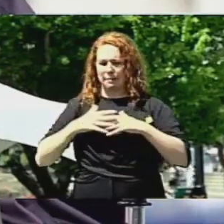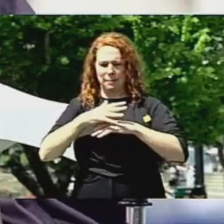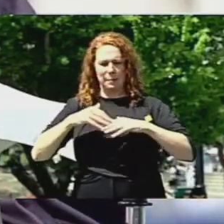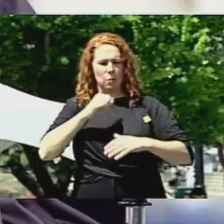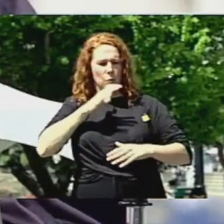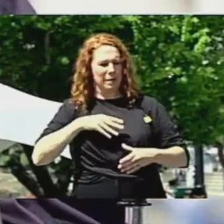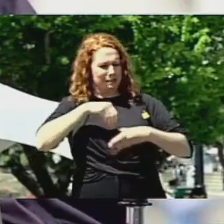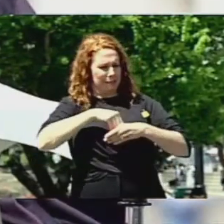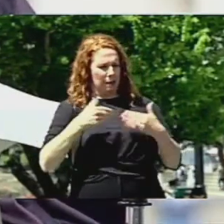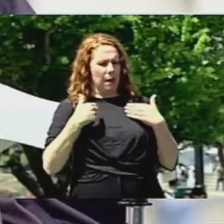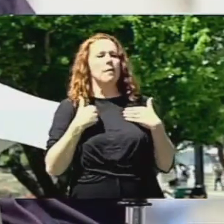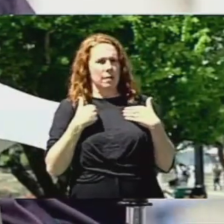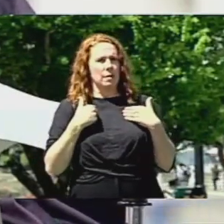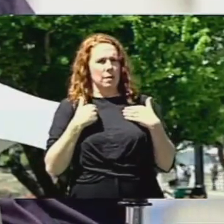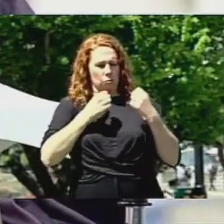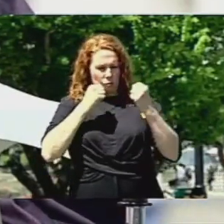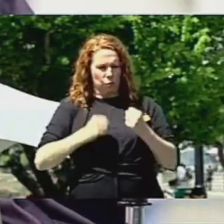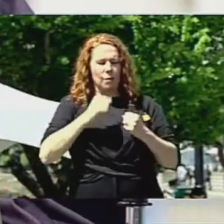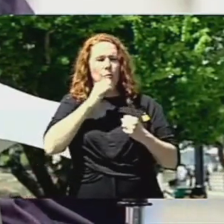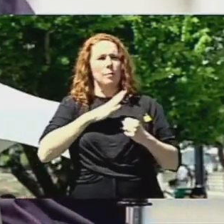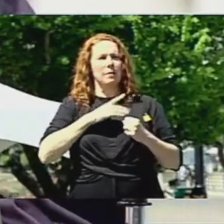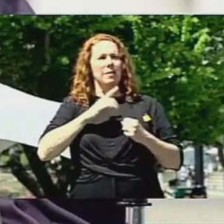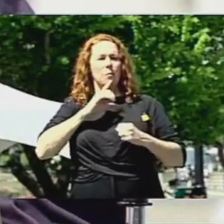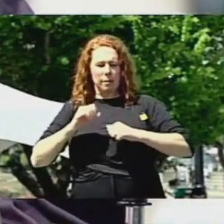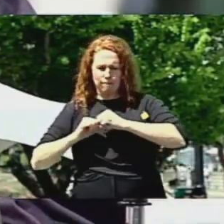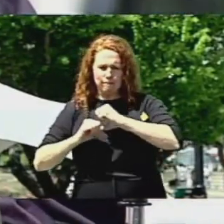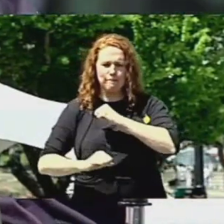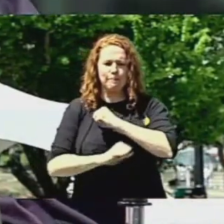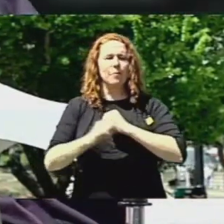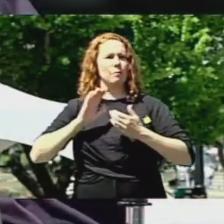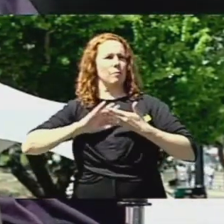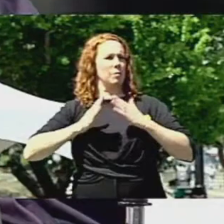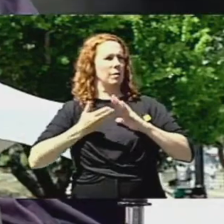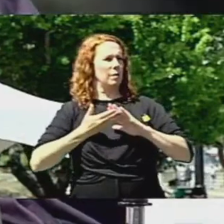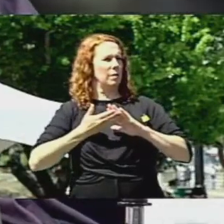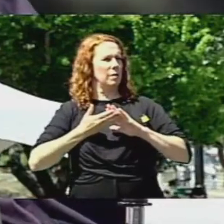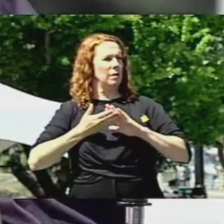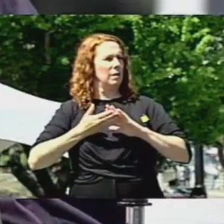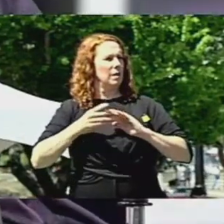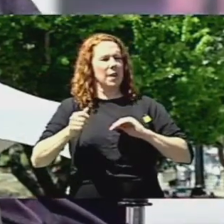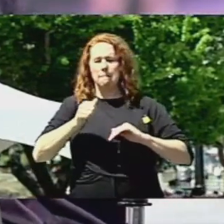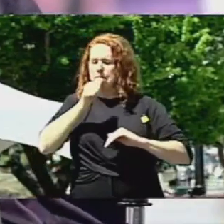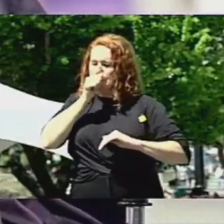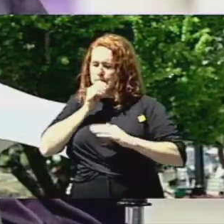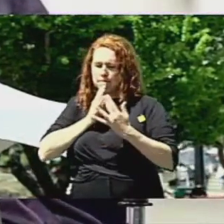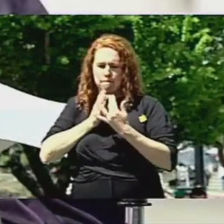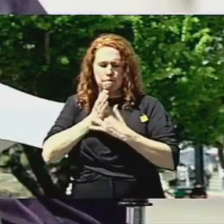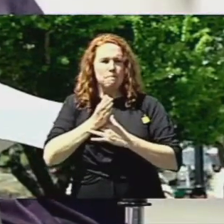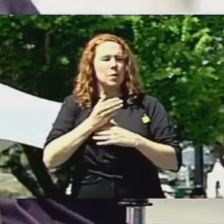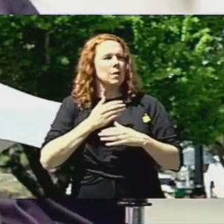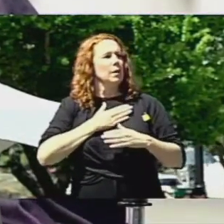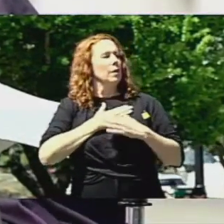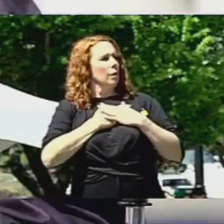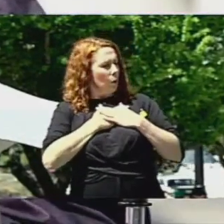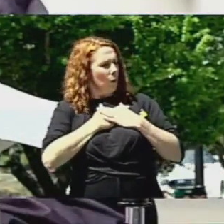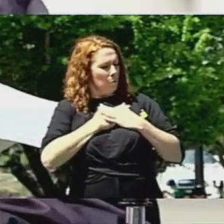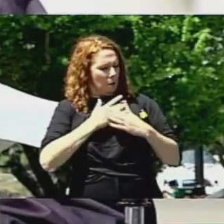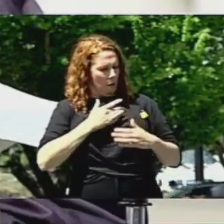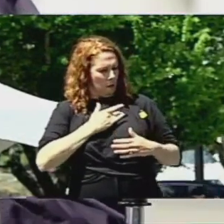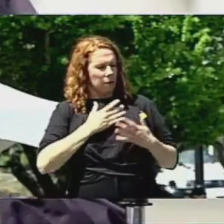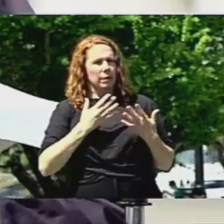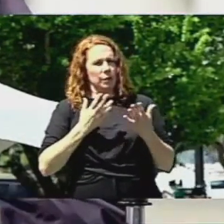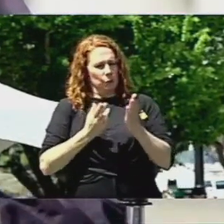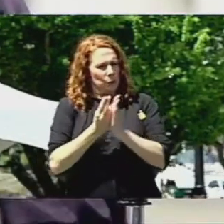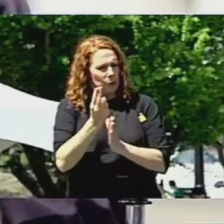Indigenous women are and have been the backbone of our communities. They are resilient. I say that with love, and I say that as